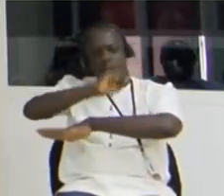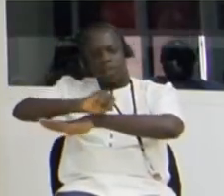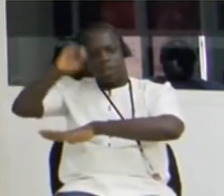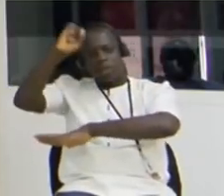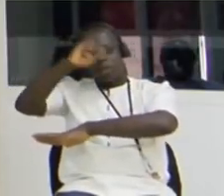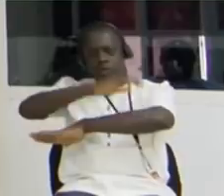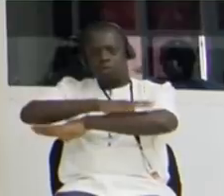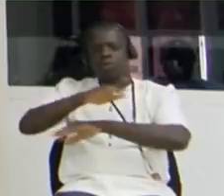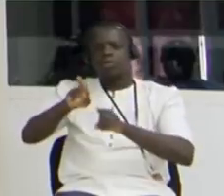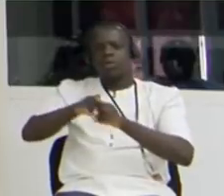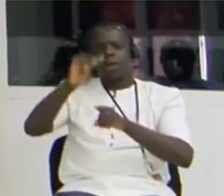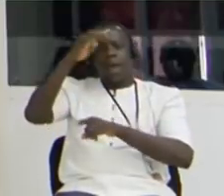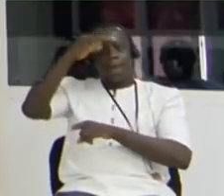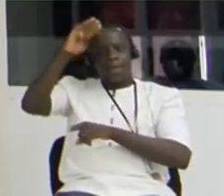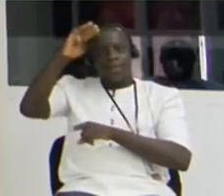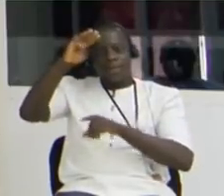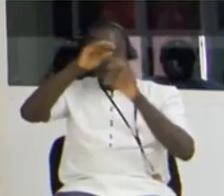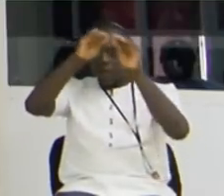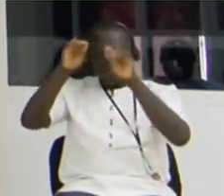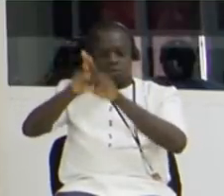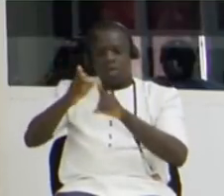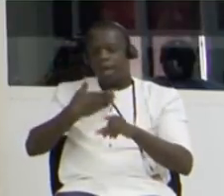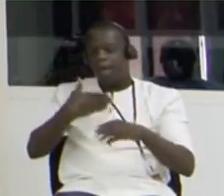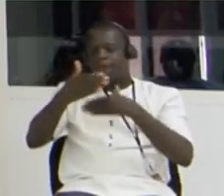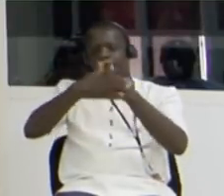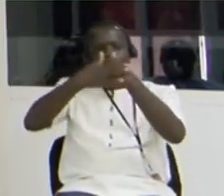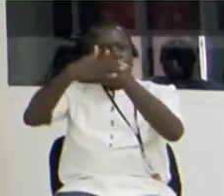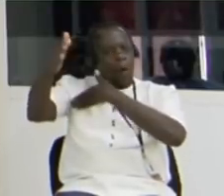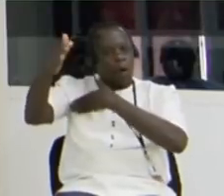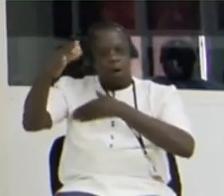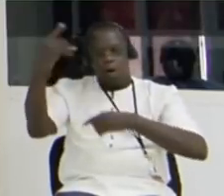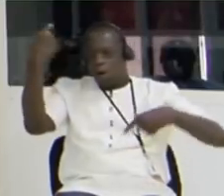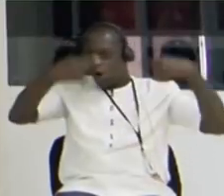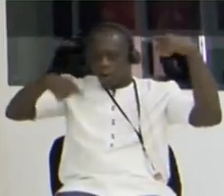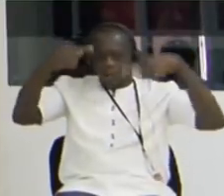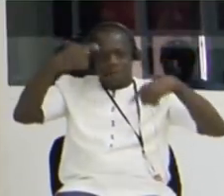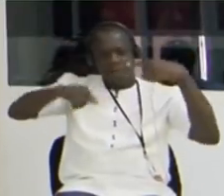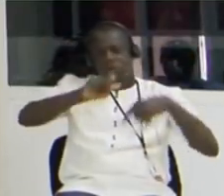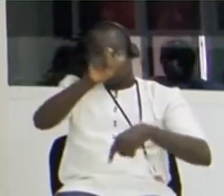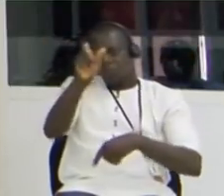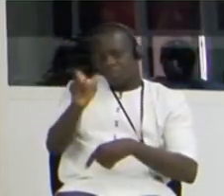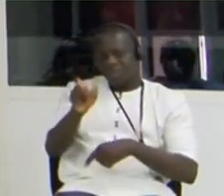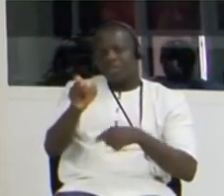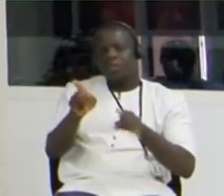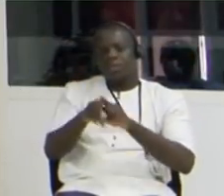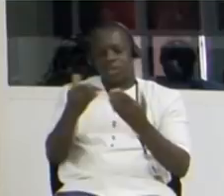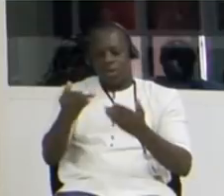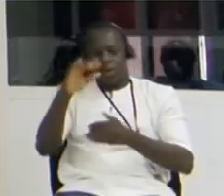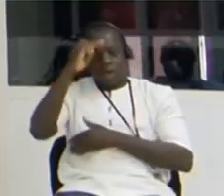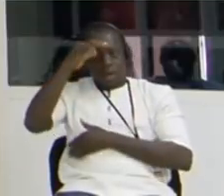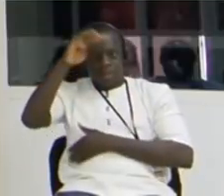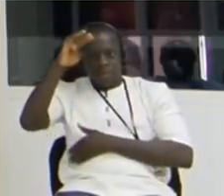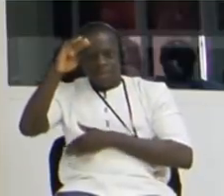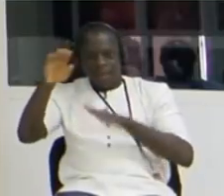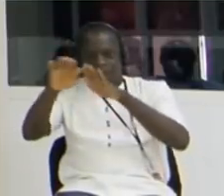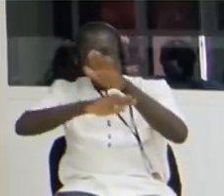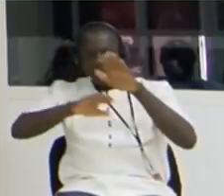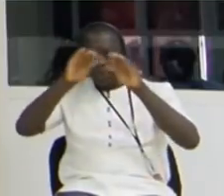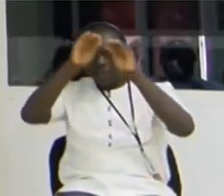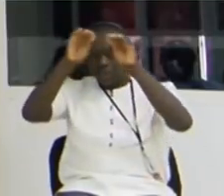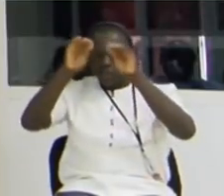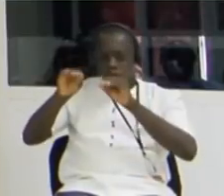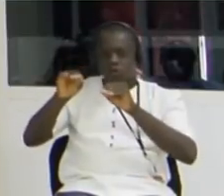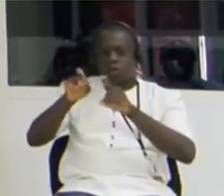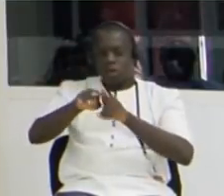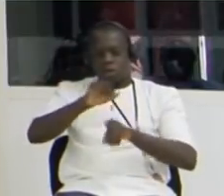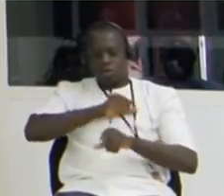the bulk of the contestants. Now, the Minister of Basic and Secondary Education